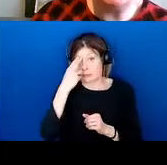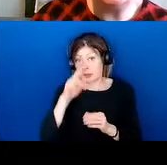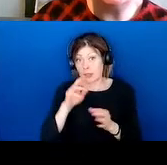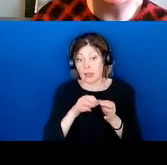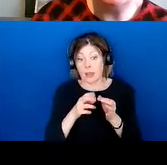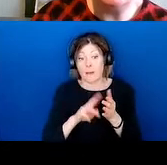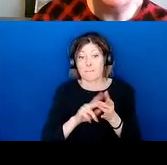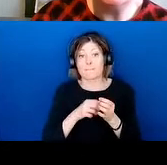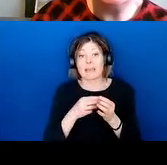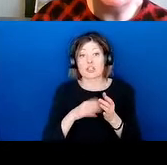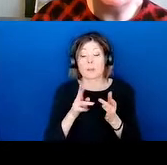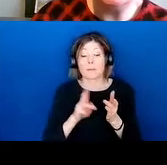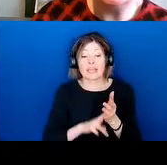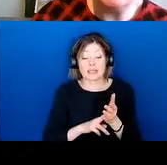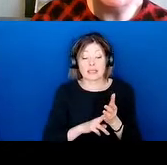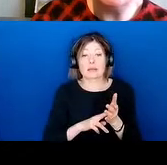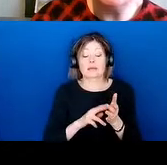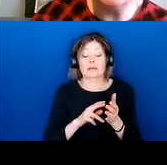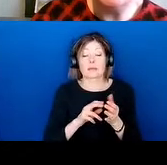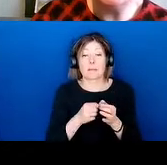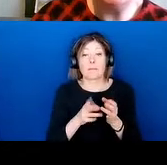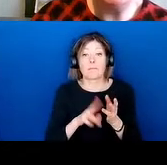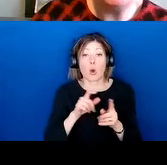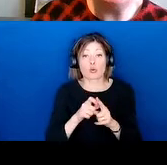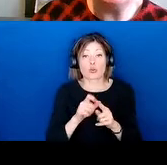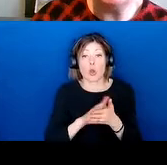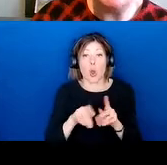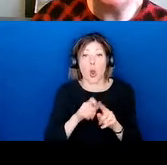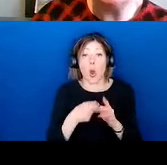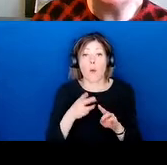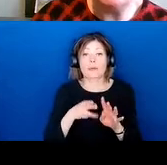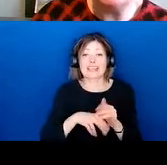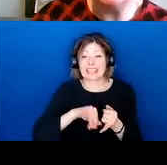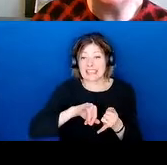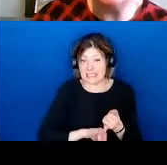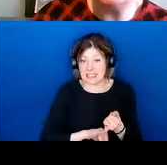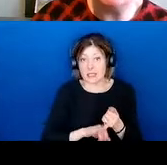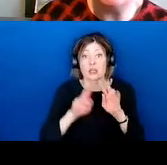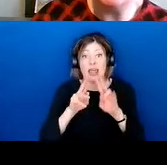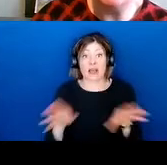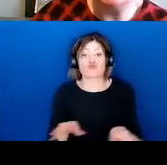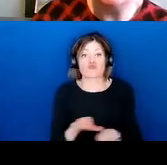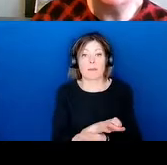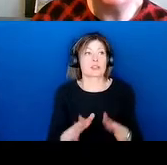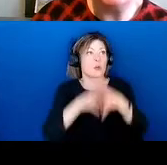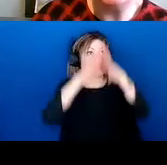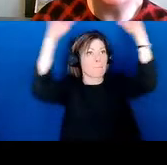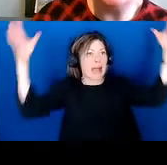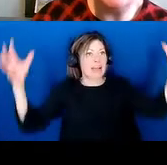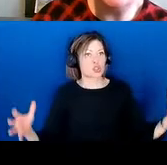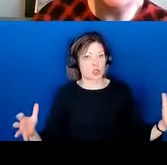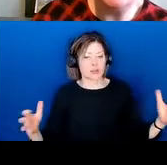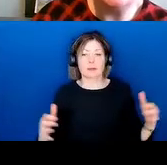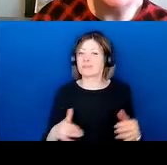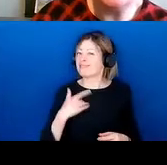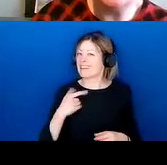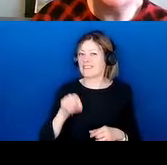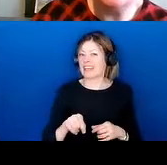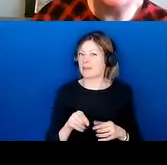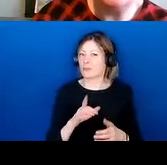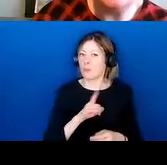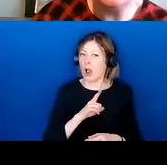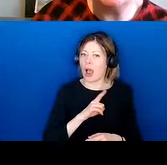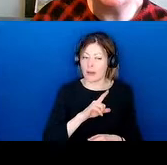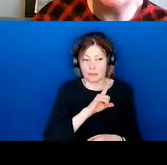house with a mansion, but spent little time here as he bought Wimbledon House, where he laid out a new park, complete with lake,